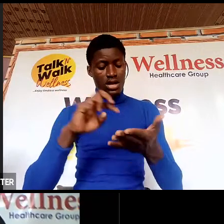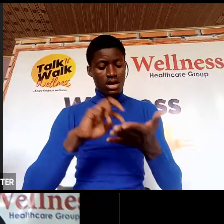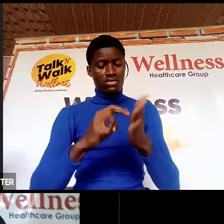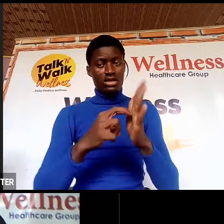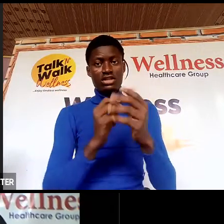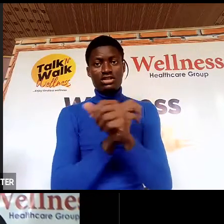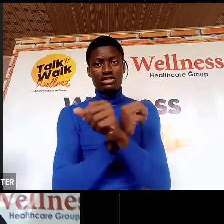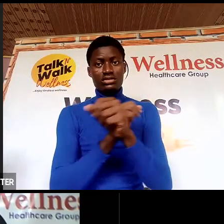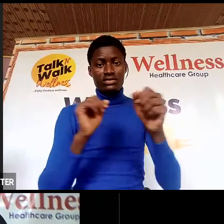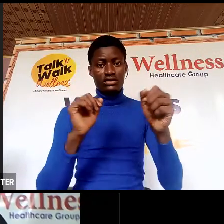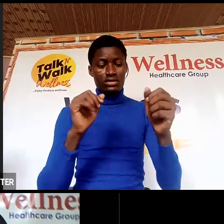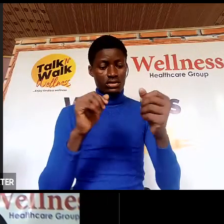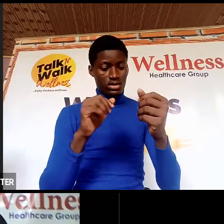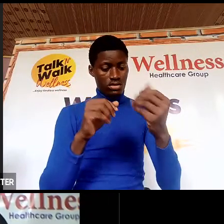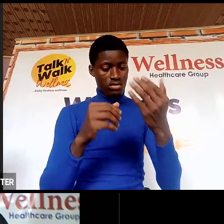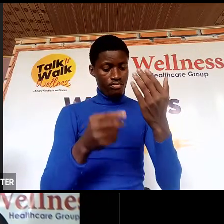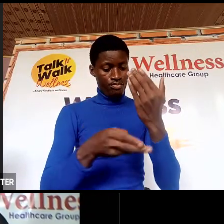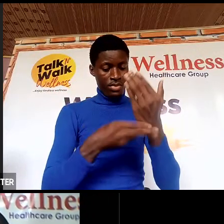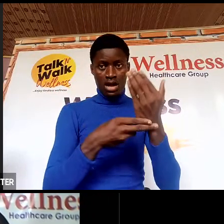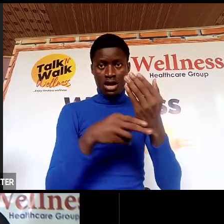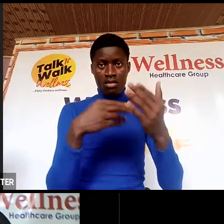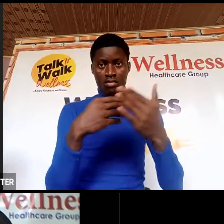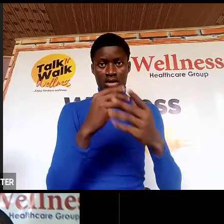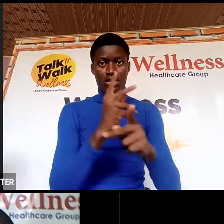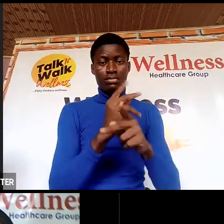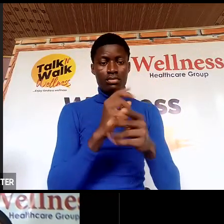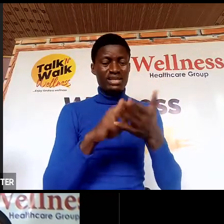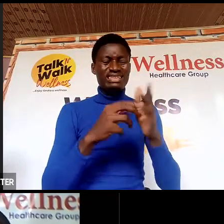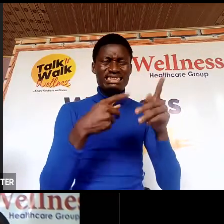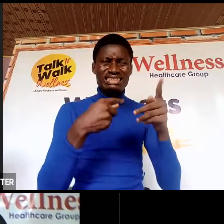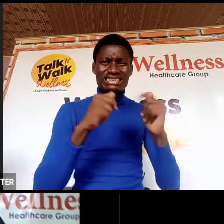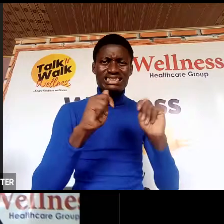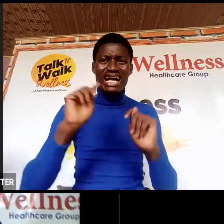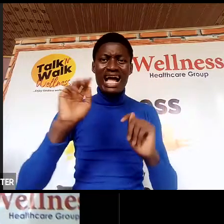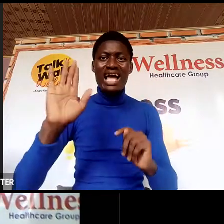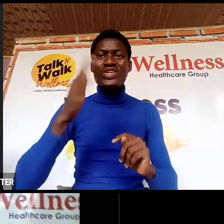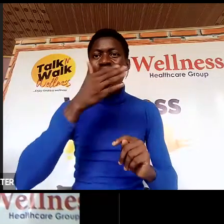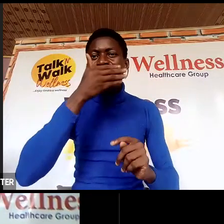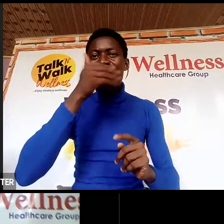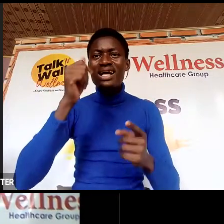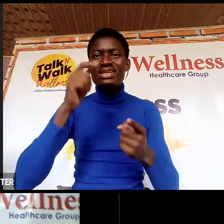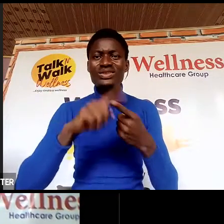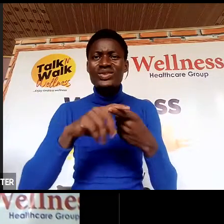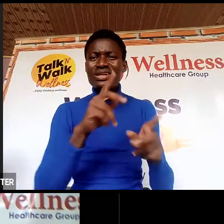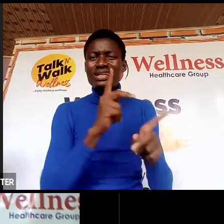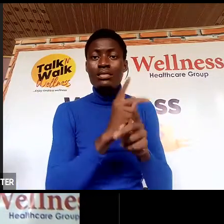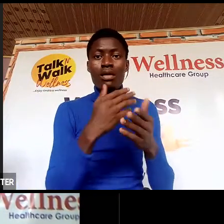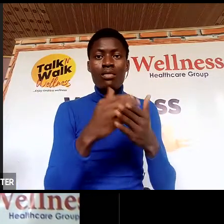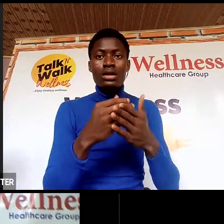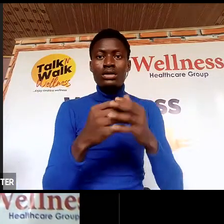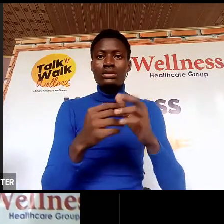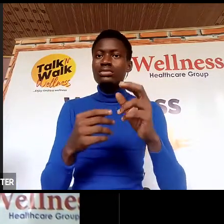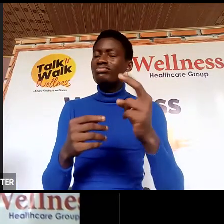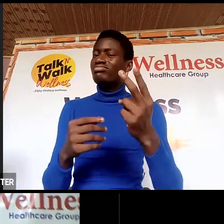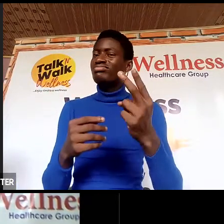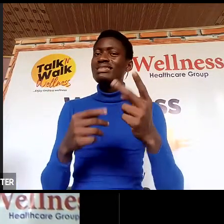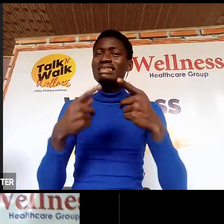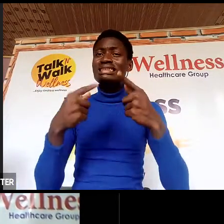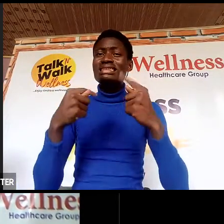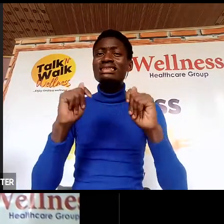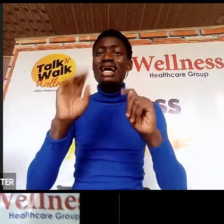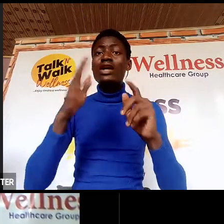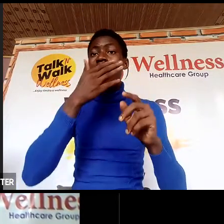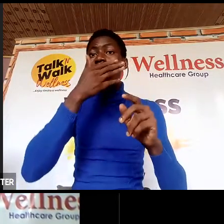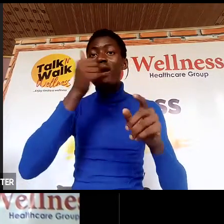your best to see how you can reduce your expenses. I need to talk about wants and needs. My own needs